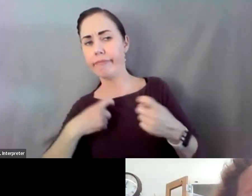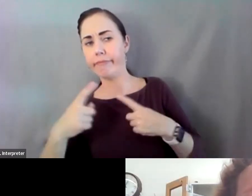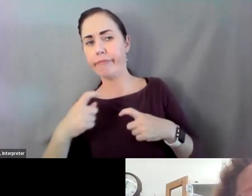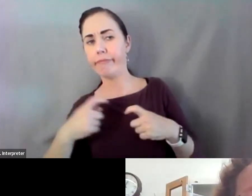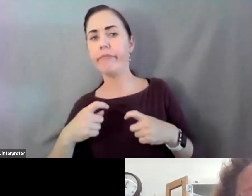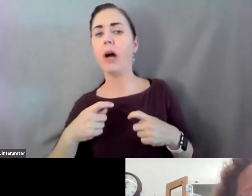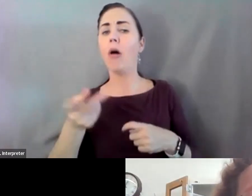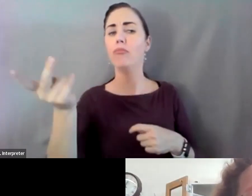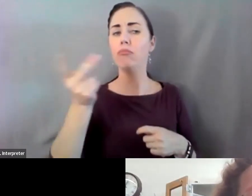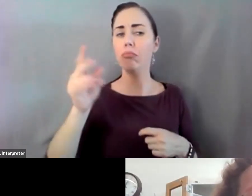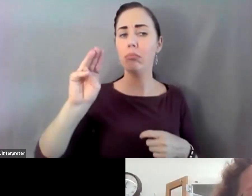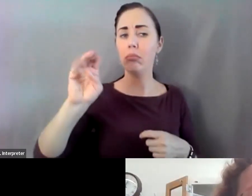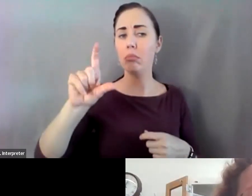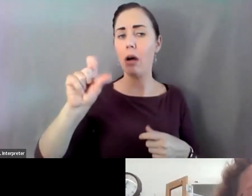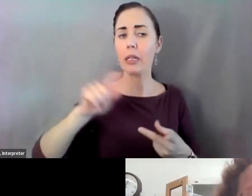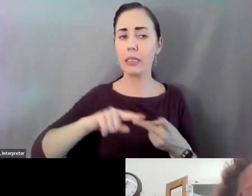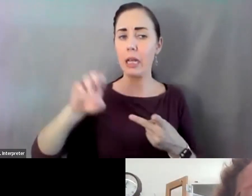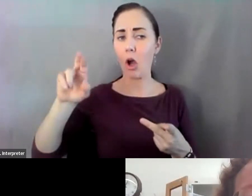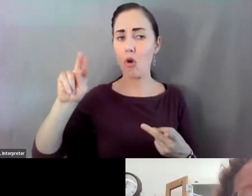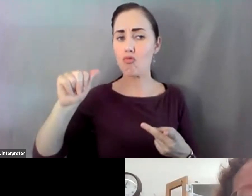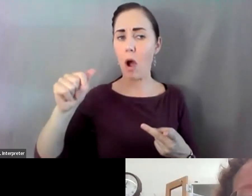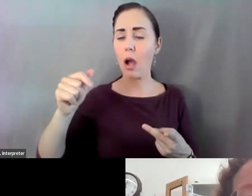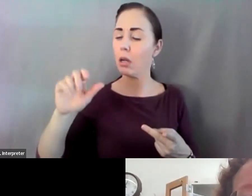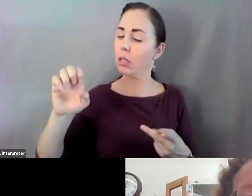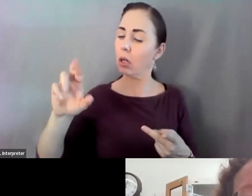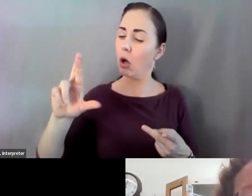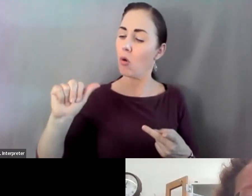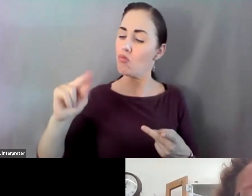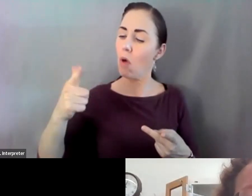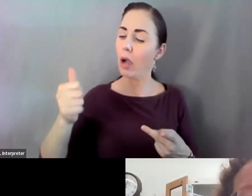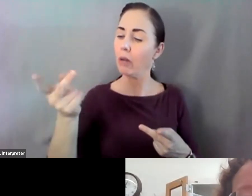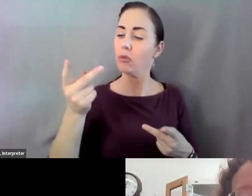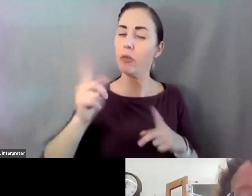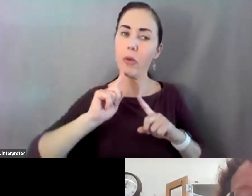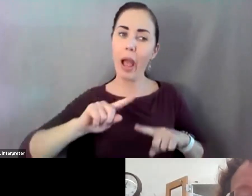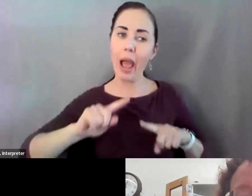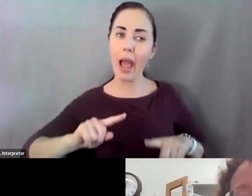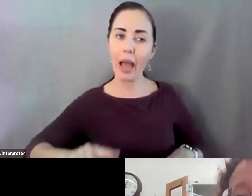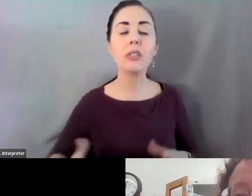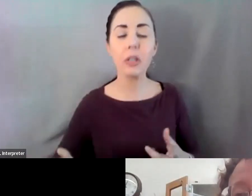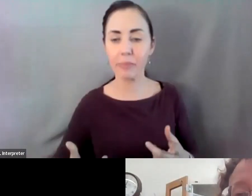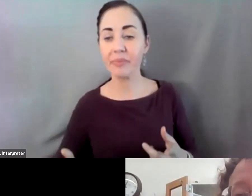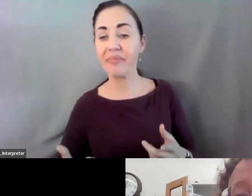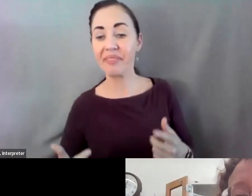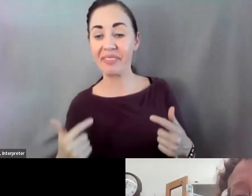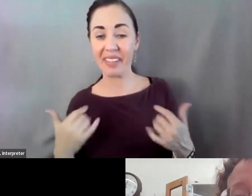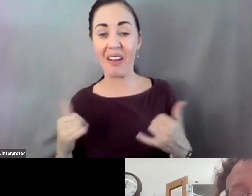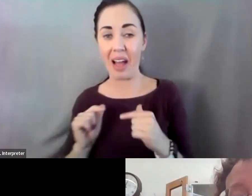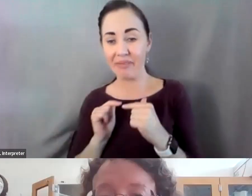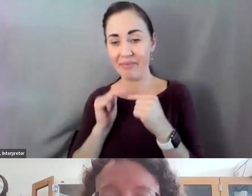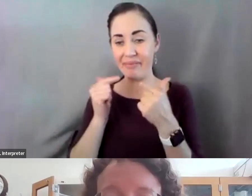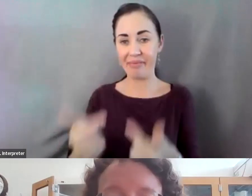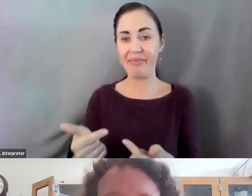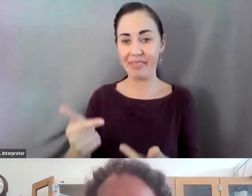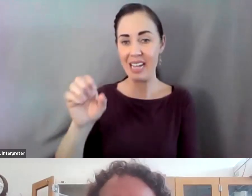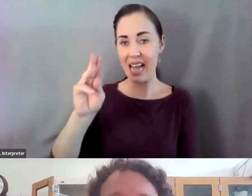to answer some of those things that you wanted to know a little bit more about. And with that, I'm going to turn it over to Miss